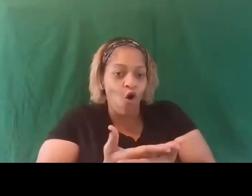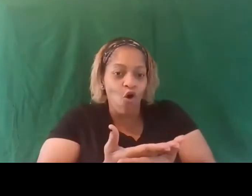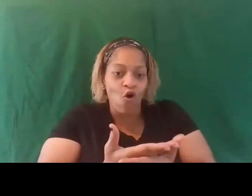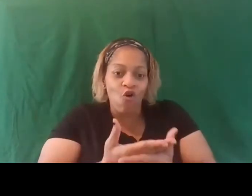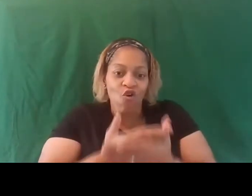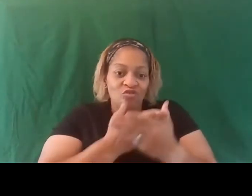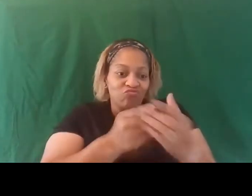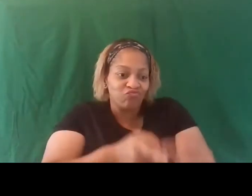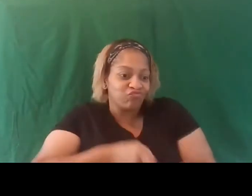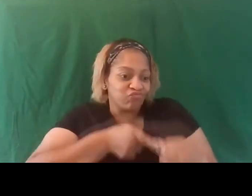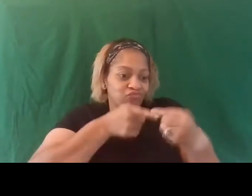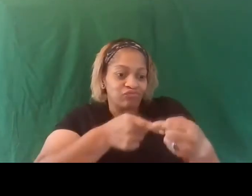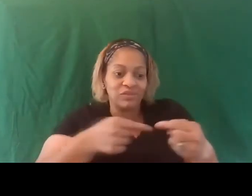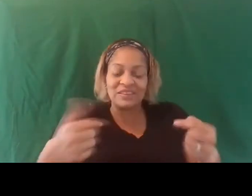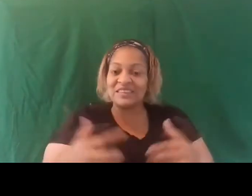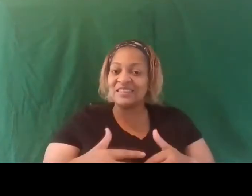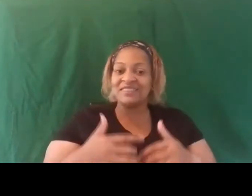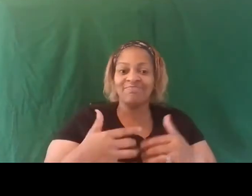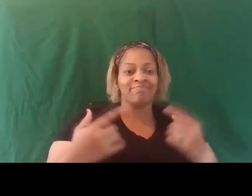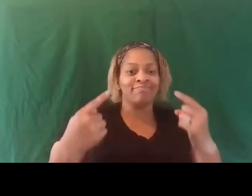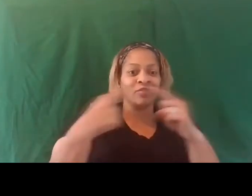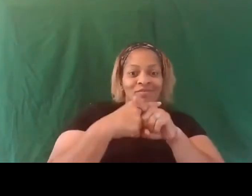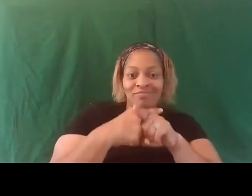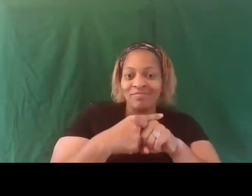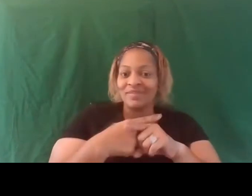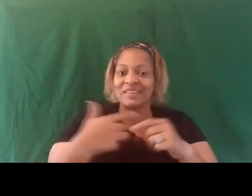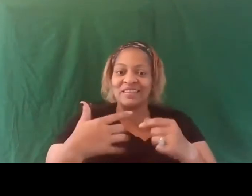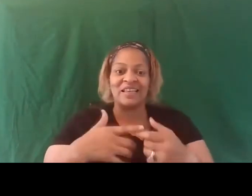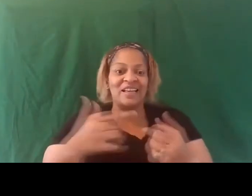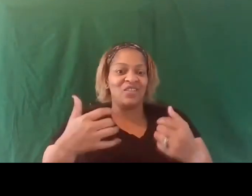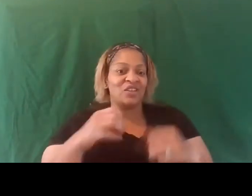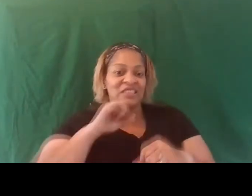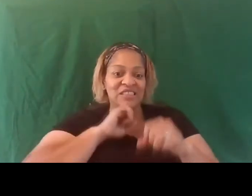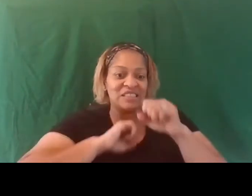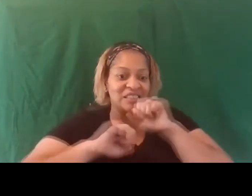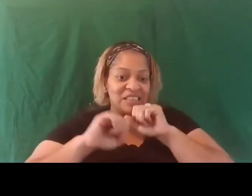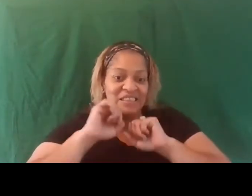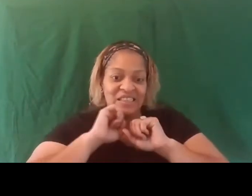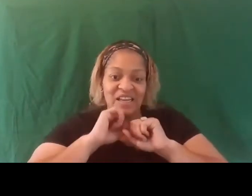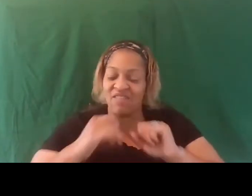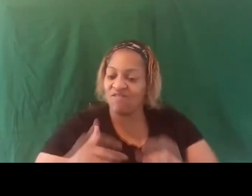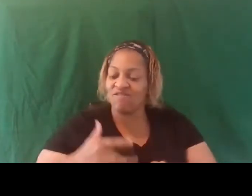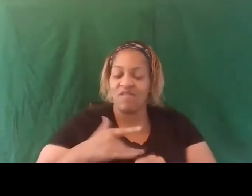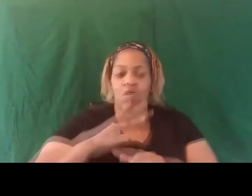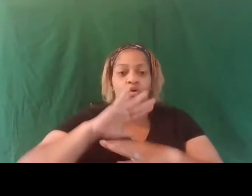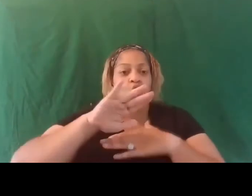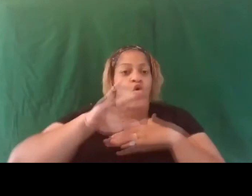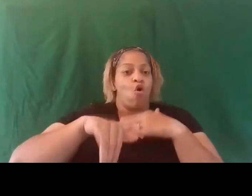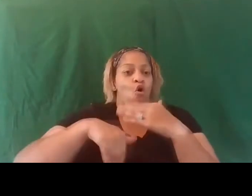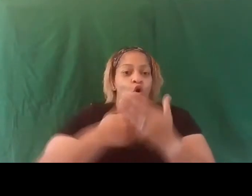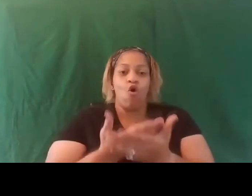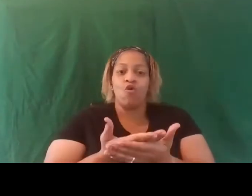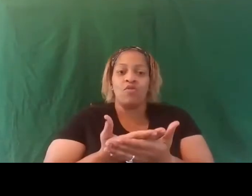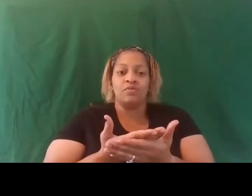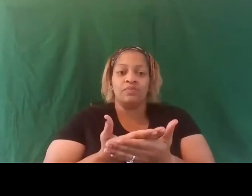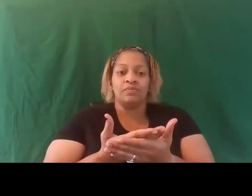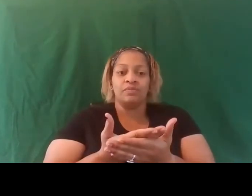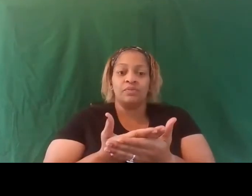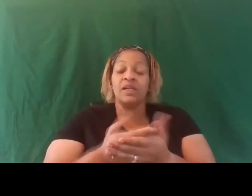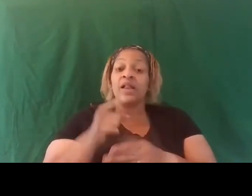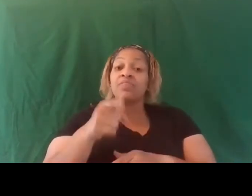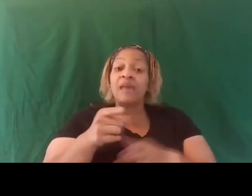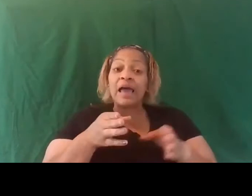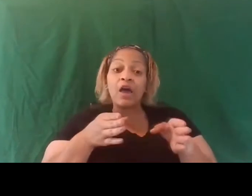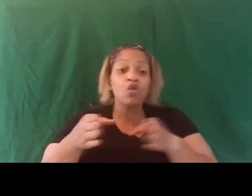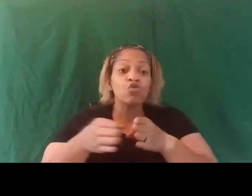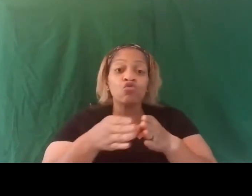difficult, challenging, painful ones. Feel them all. It's not about the road. It's not about the